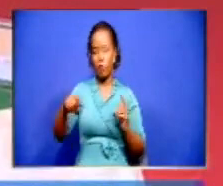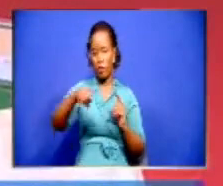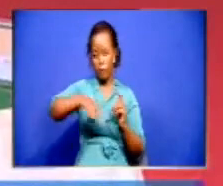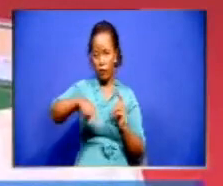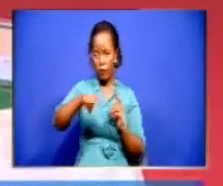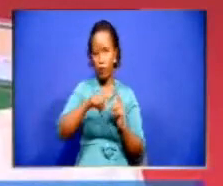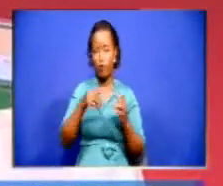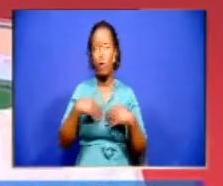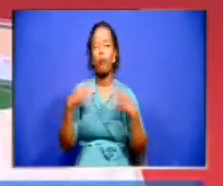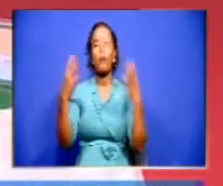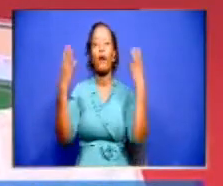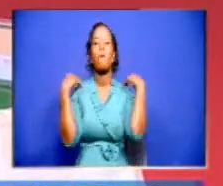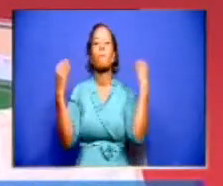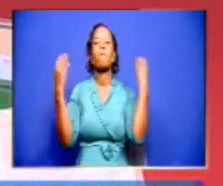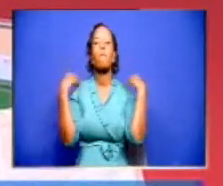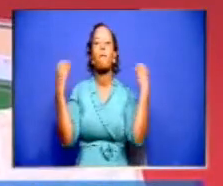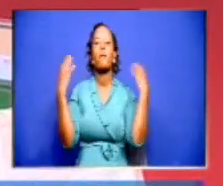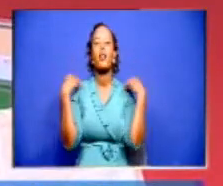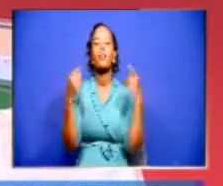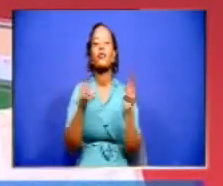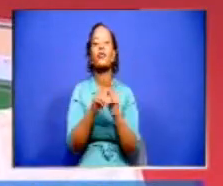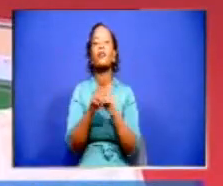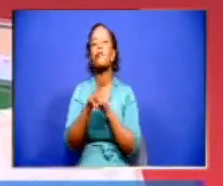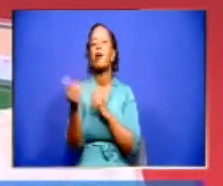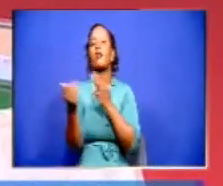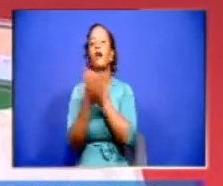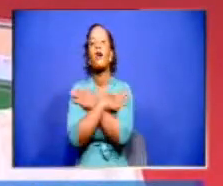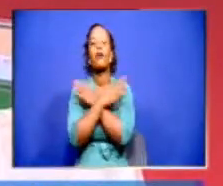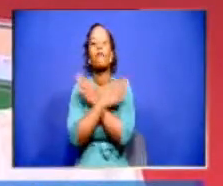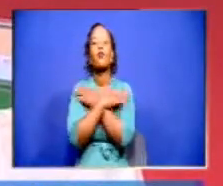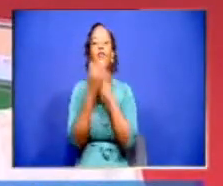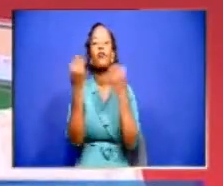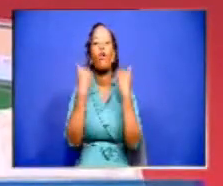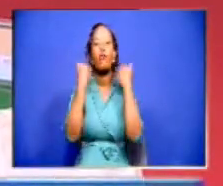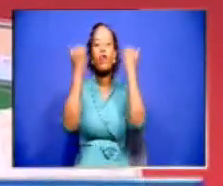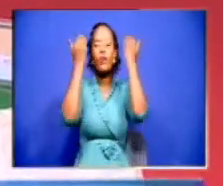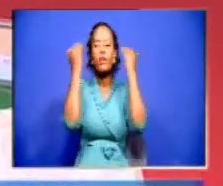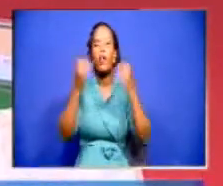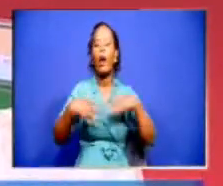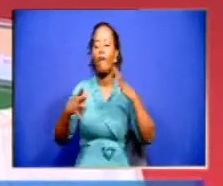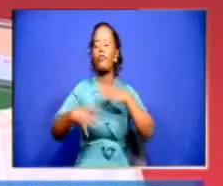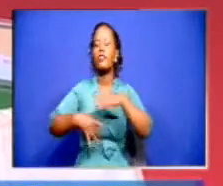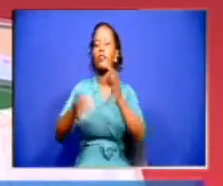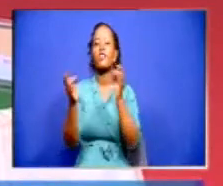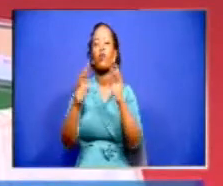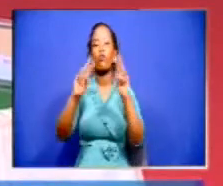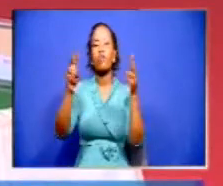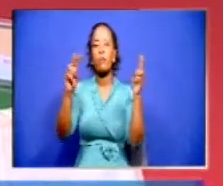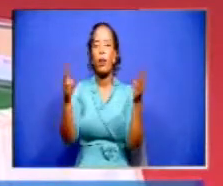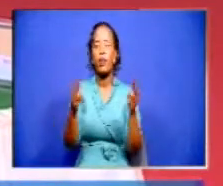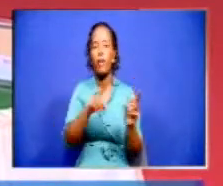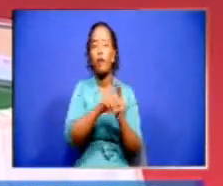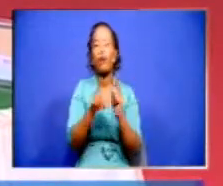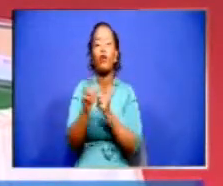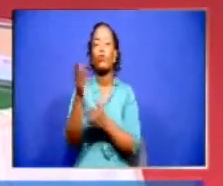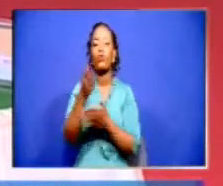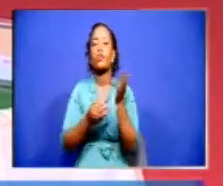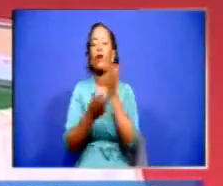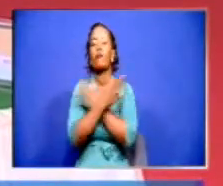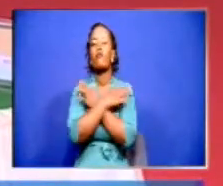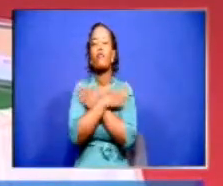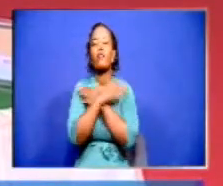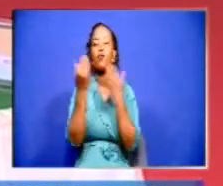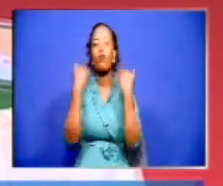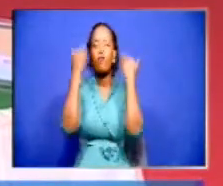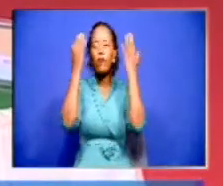foreign practice, we even have amicus curiae who may have some interest in the matter. Amicus curiae who clearly do